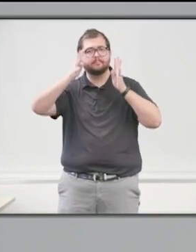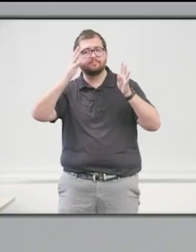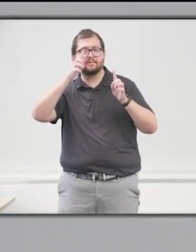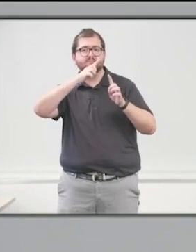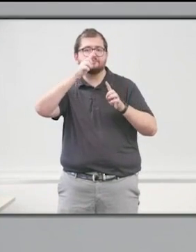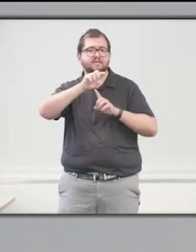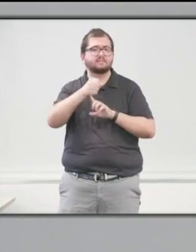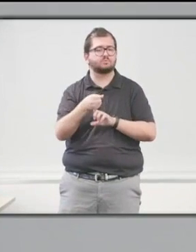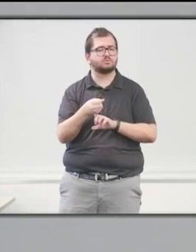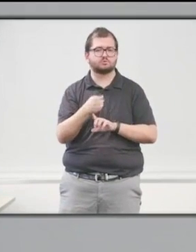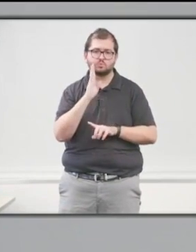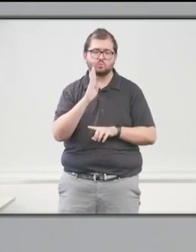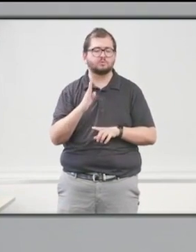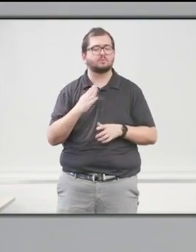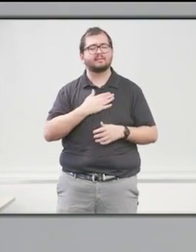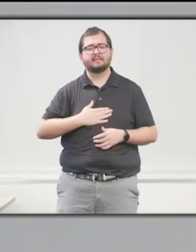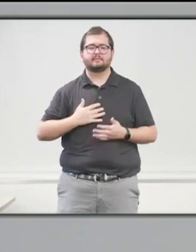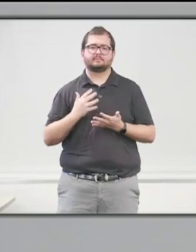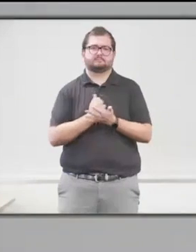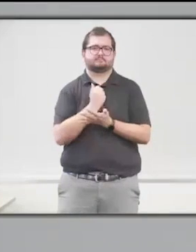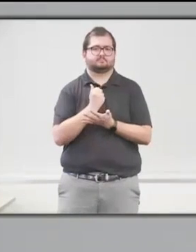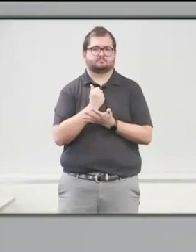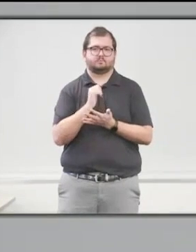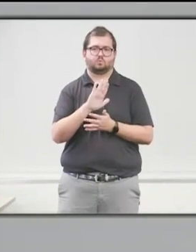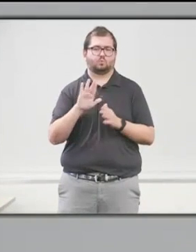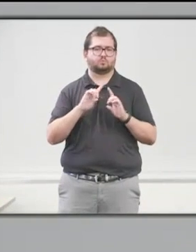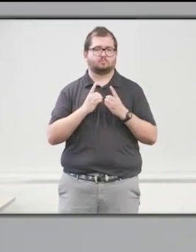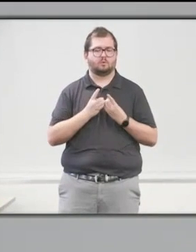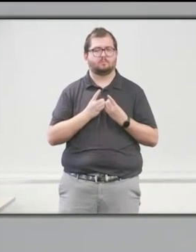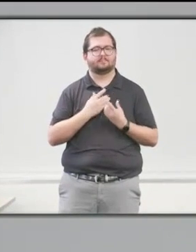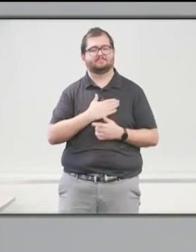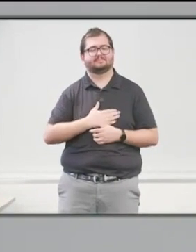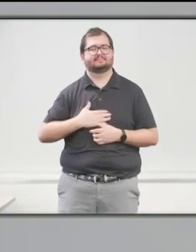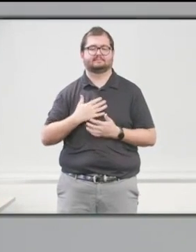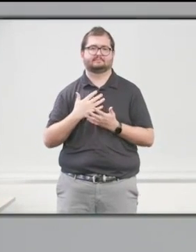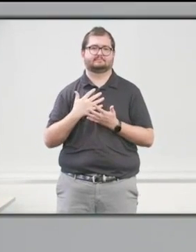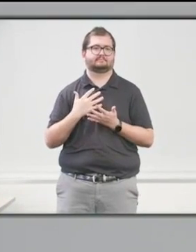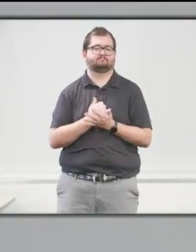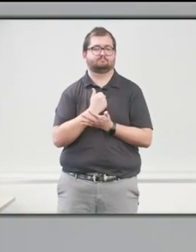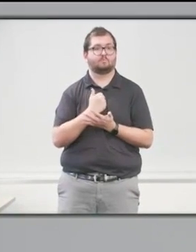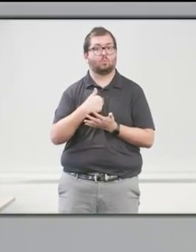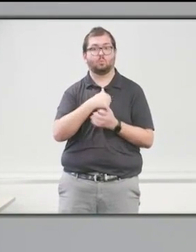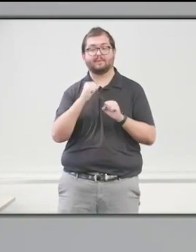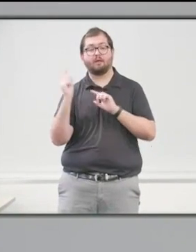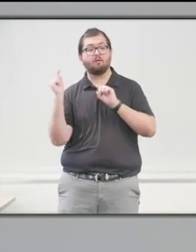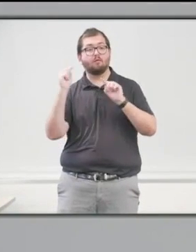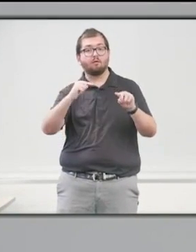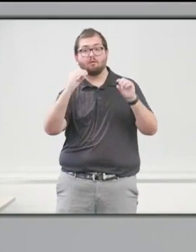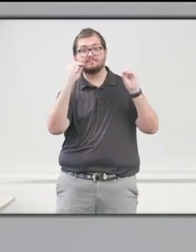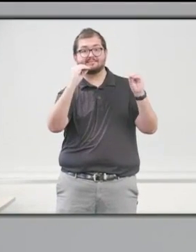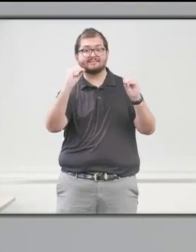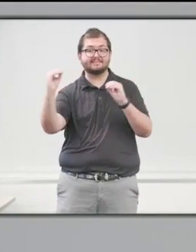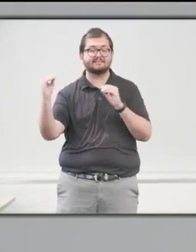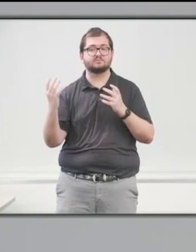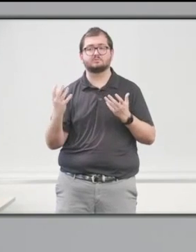situations. So use your local department as a resource. We have educators that can come out and talk, as simple as something